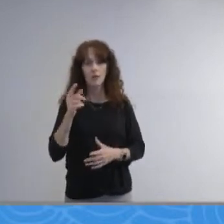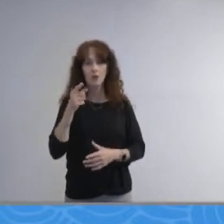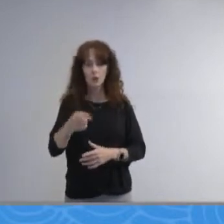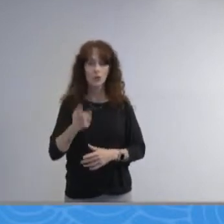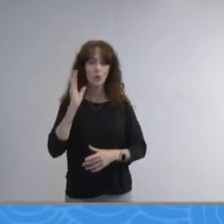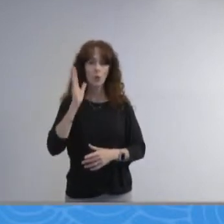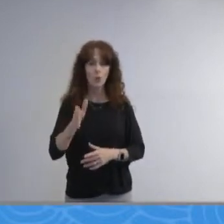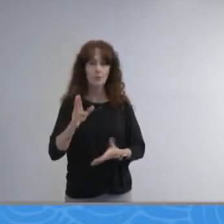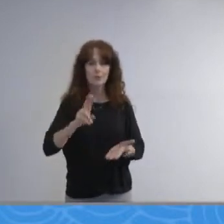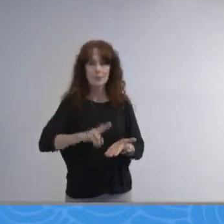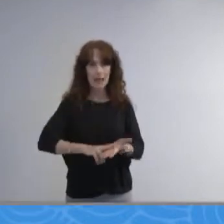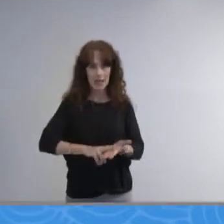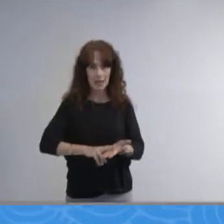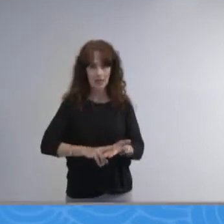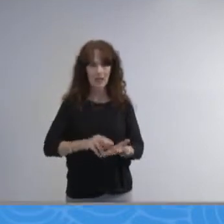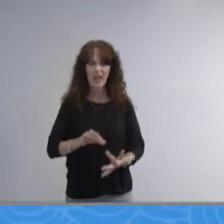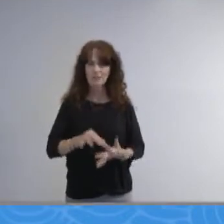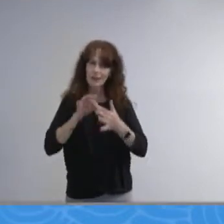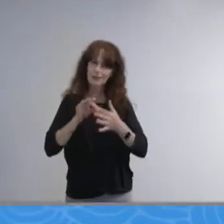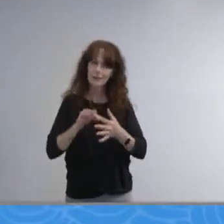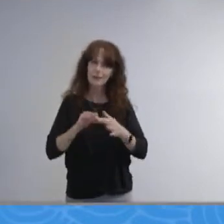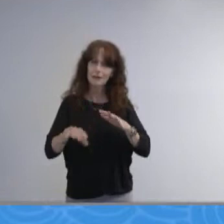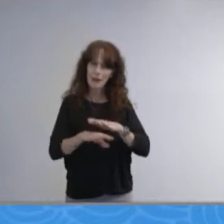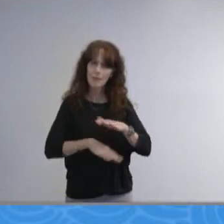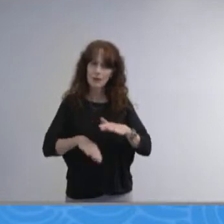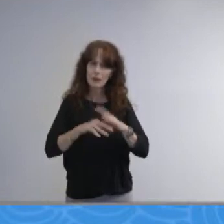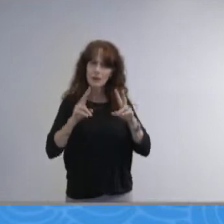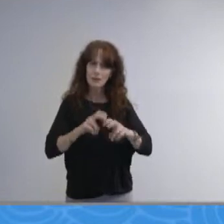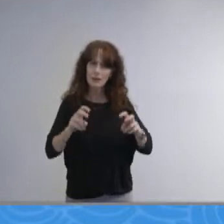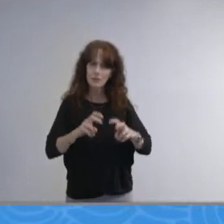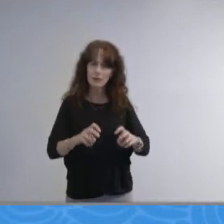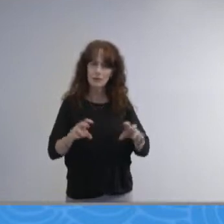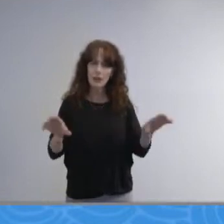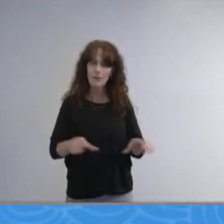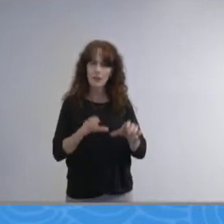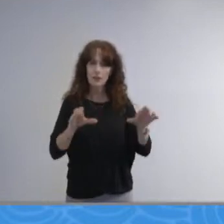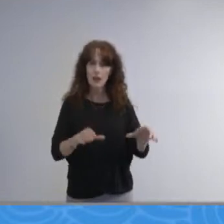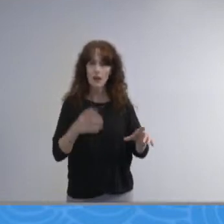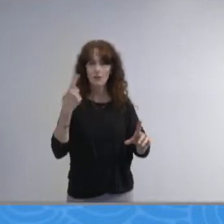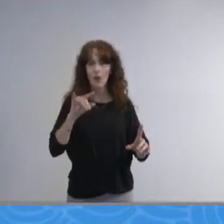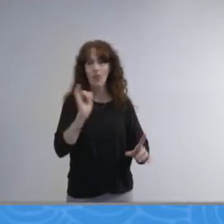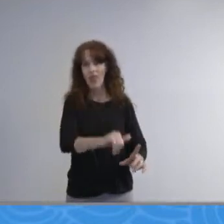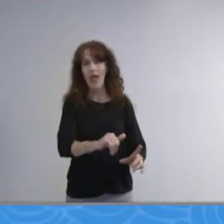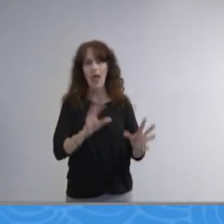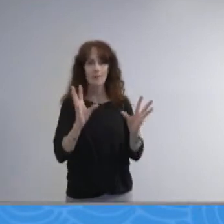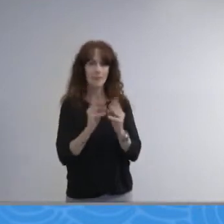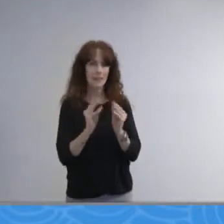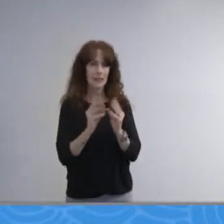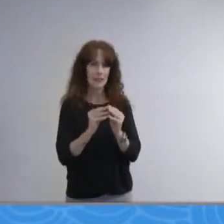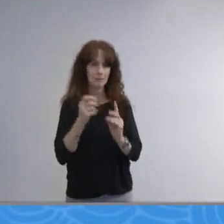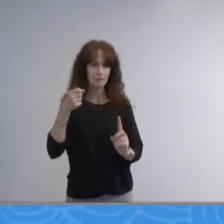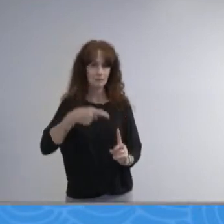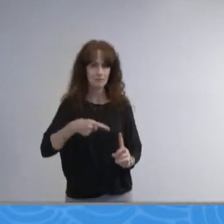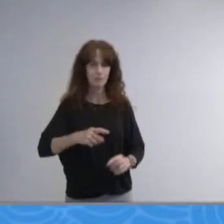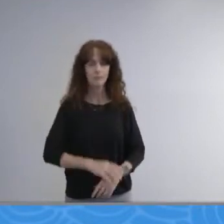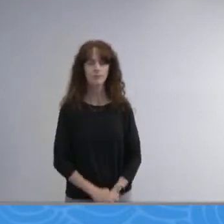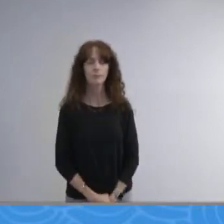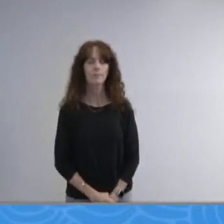are going to be signing, especially if it's based on assessments that have been conducted for that IEP meeting.